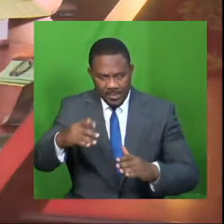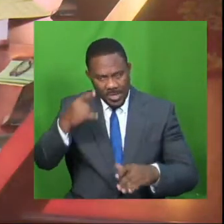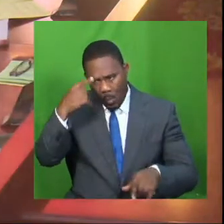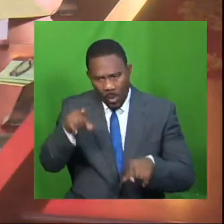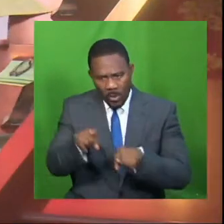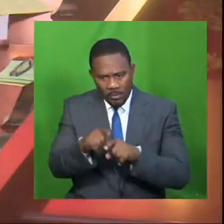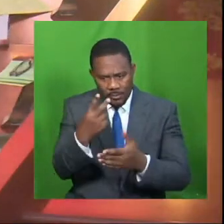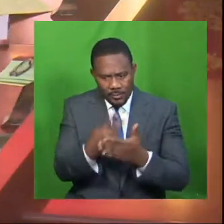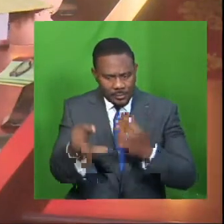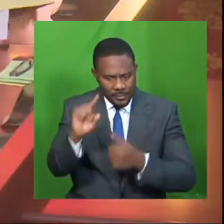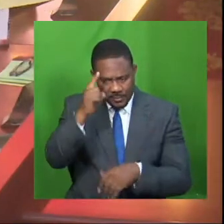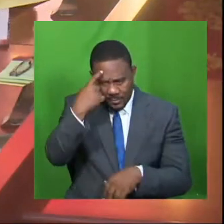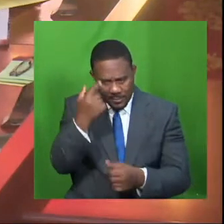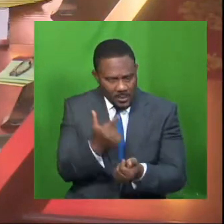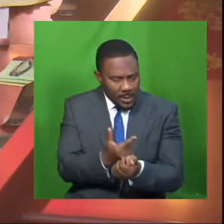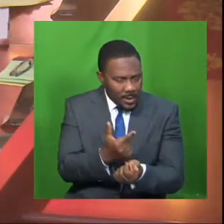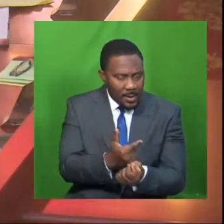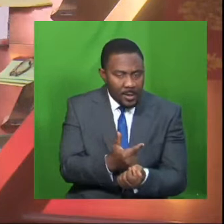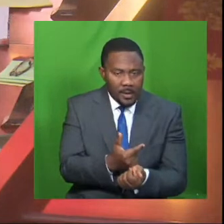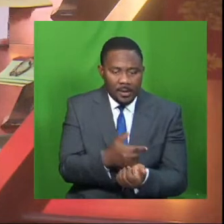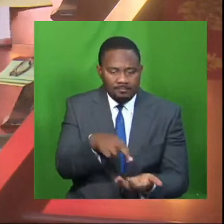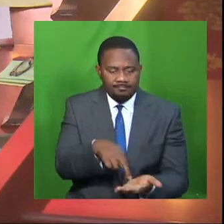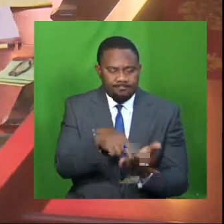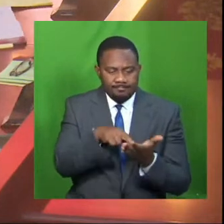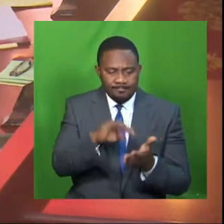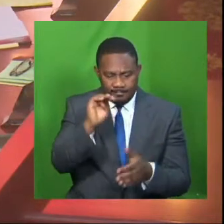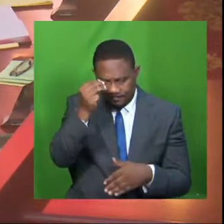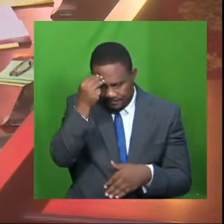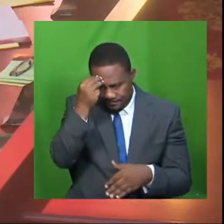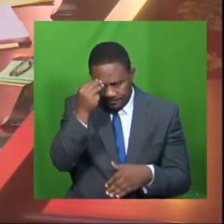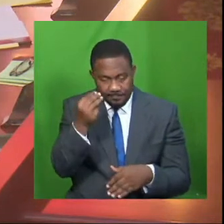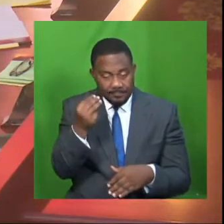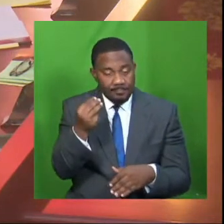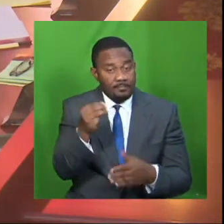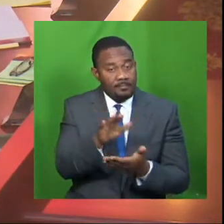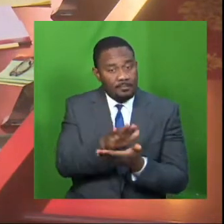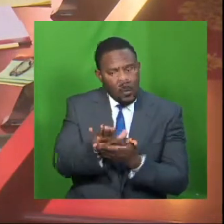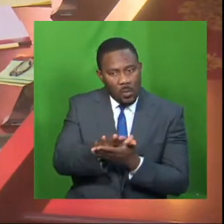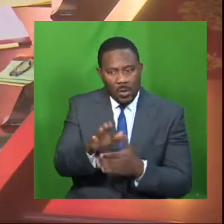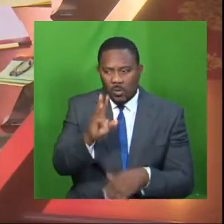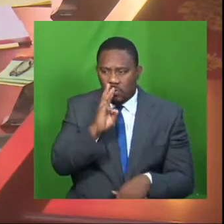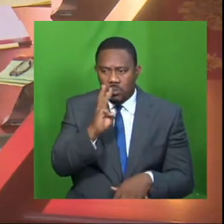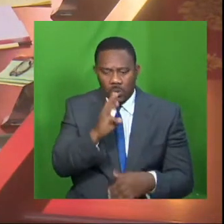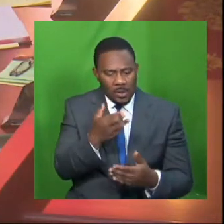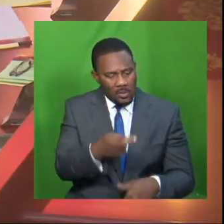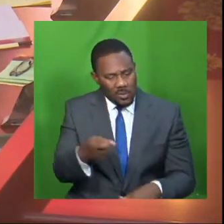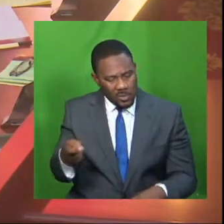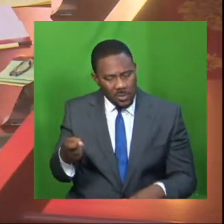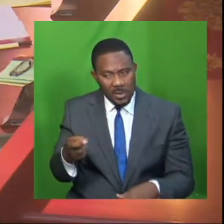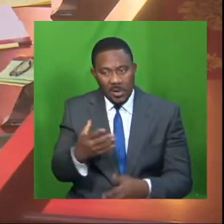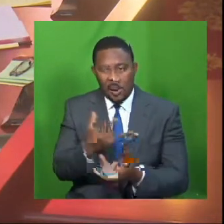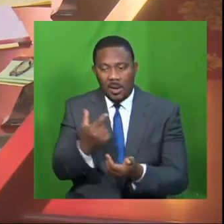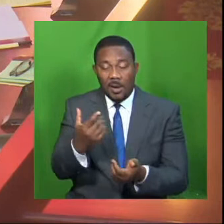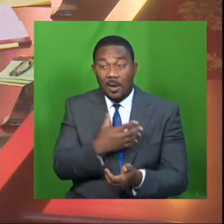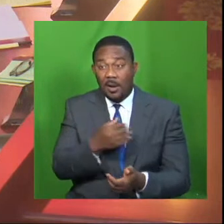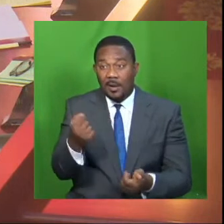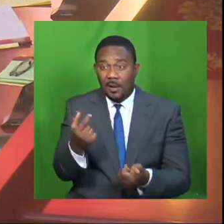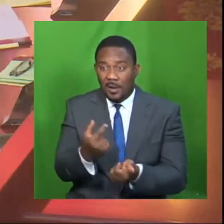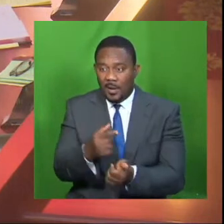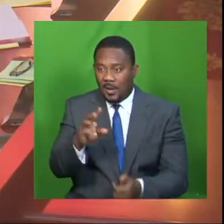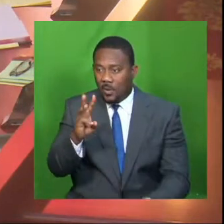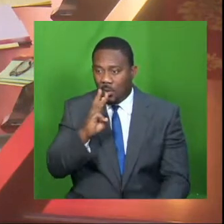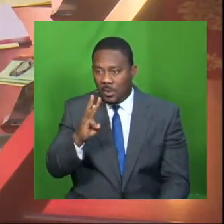that. And via that vehicle, I'm capable of presenting a paper on behalf of any minister, at any